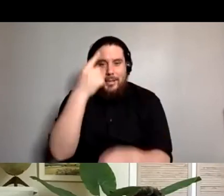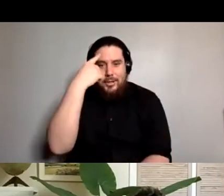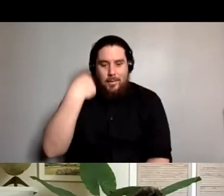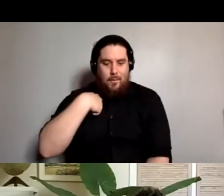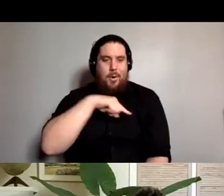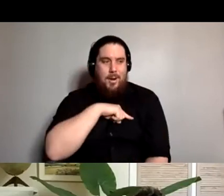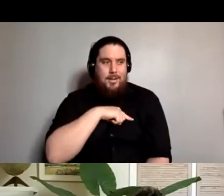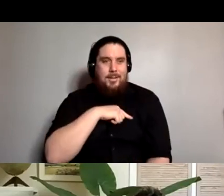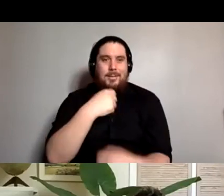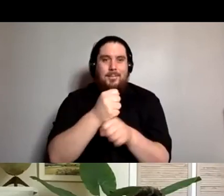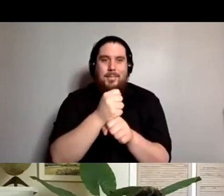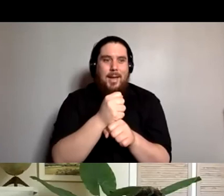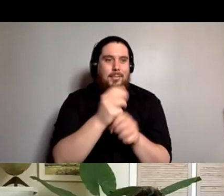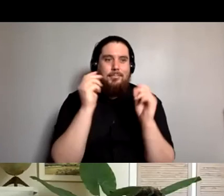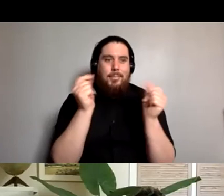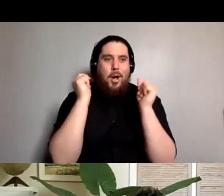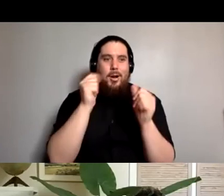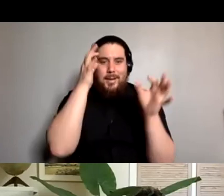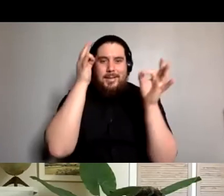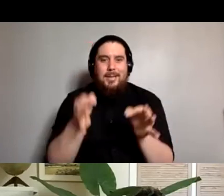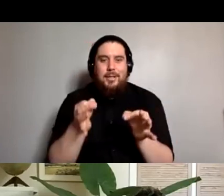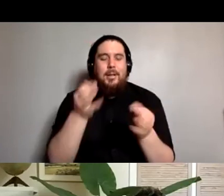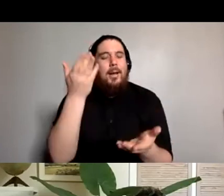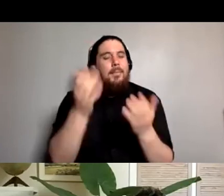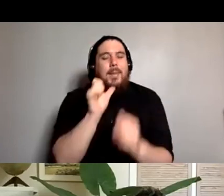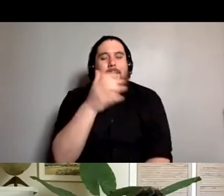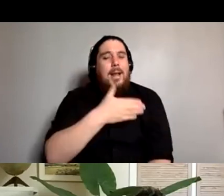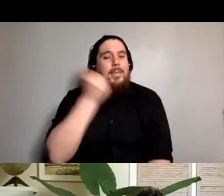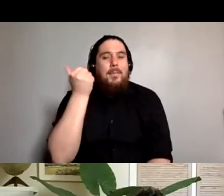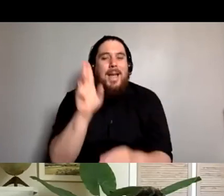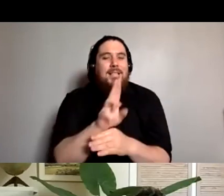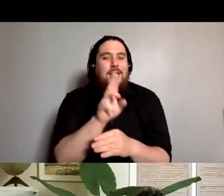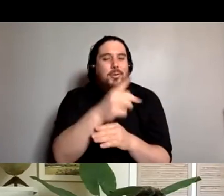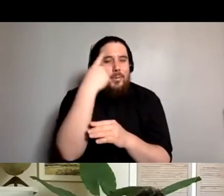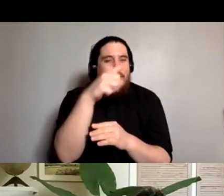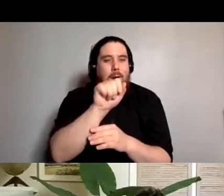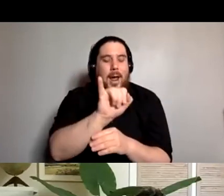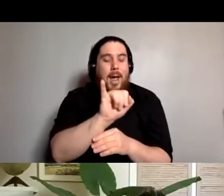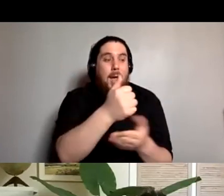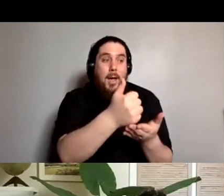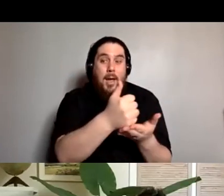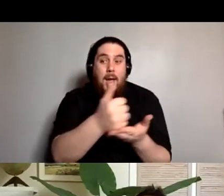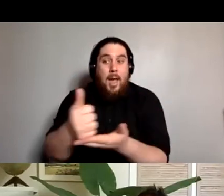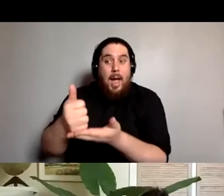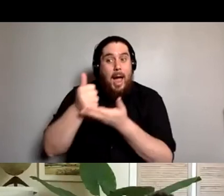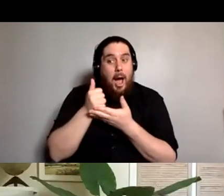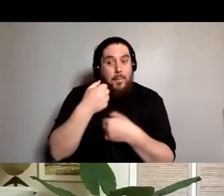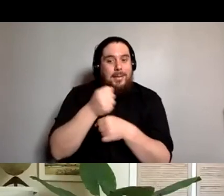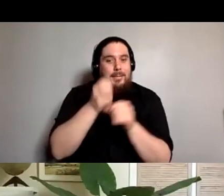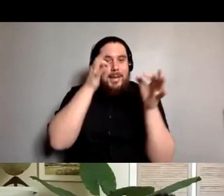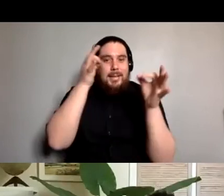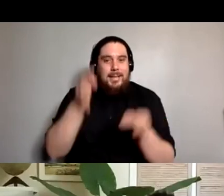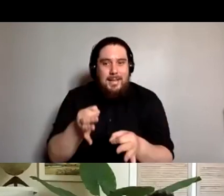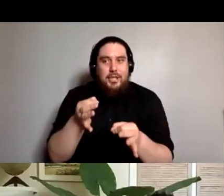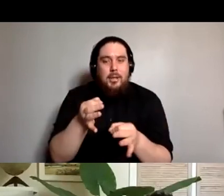make automated decisions, maybe that's not the best use of it. Perhaps helping us to make decisions, informed decisions,